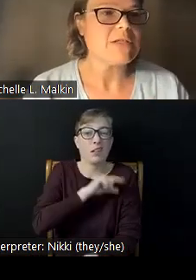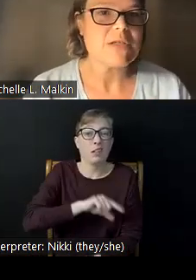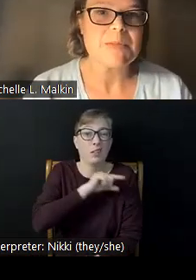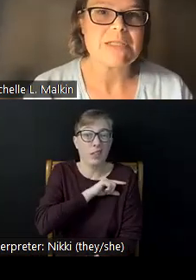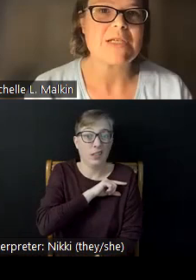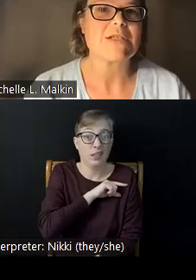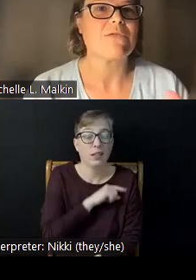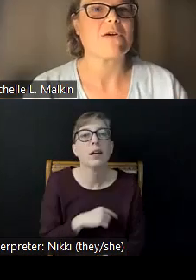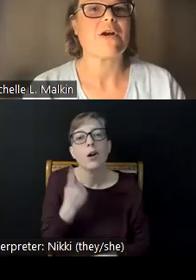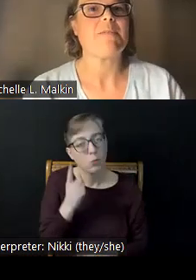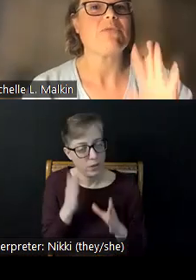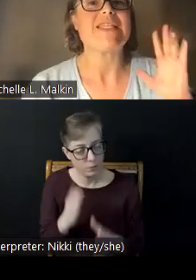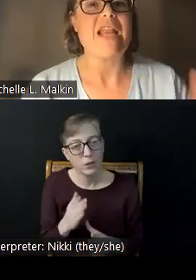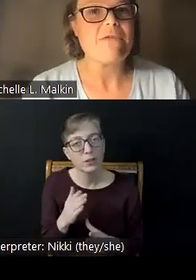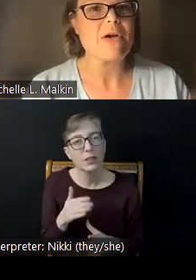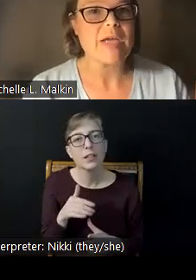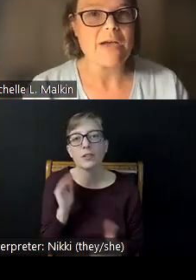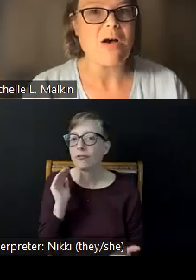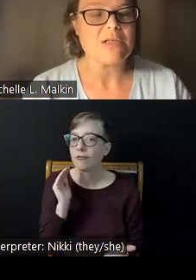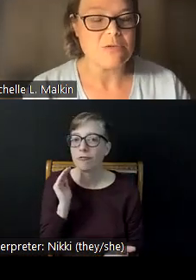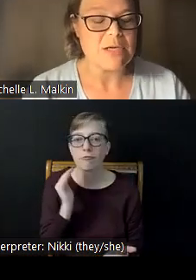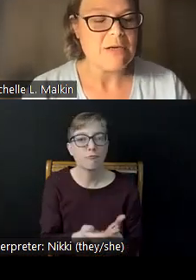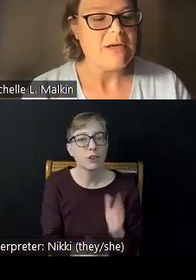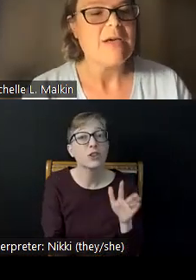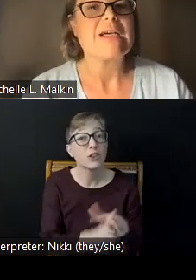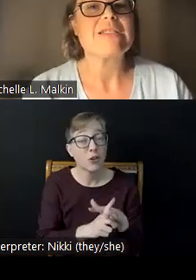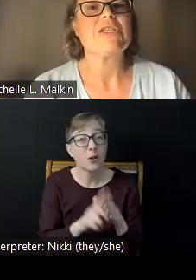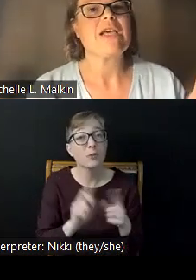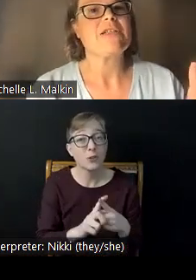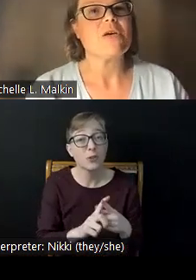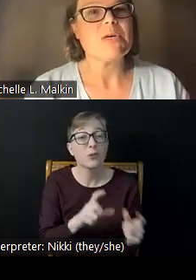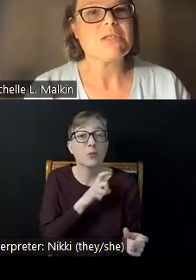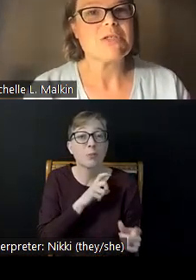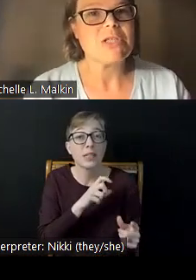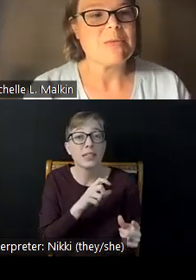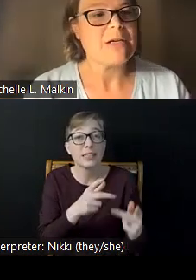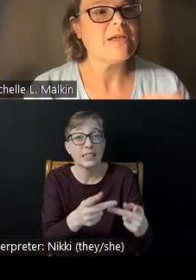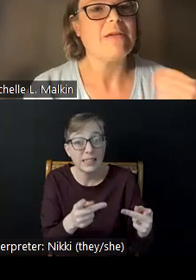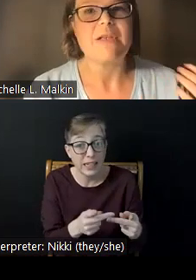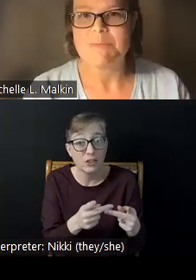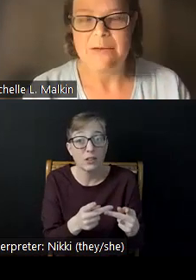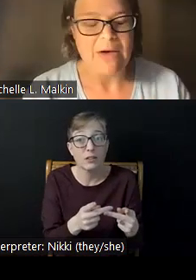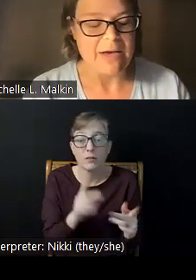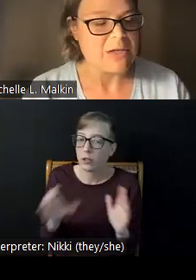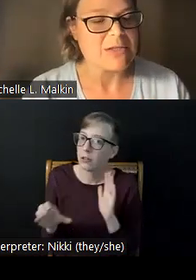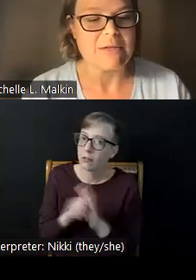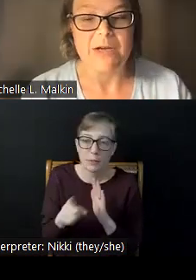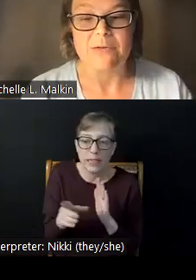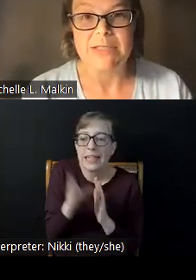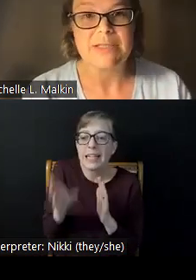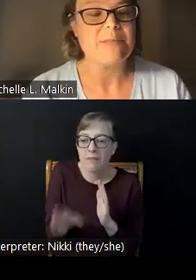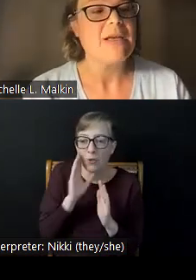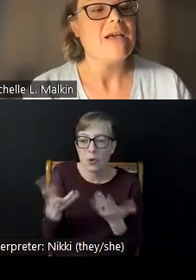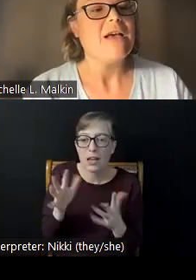himself into the police station for a crime he was never going to get caught doing because he just had so much shame and guilt. He spent 5 years in the